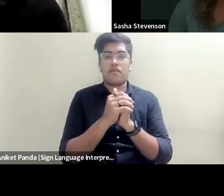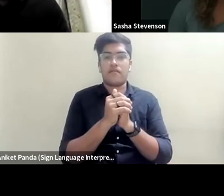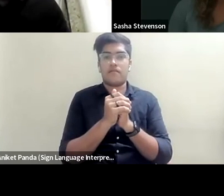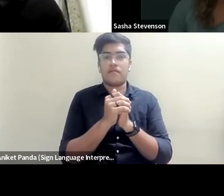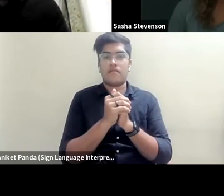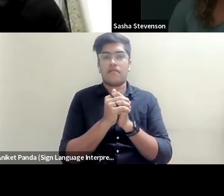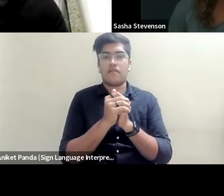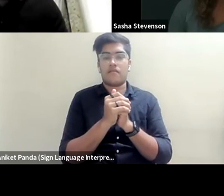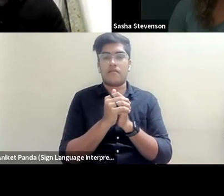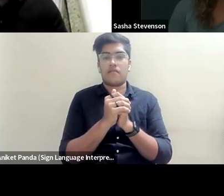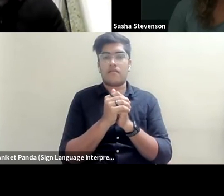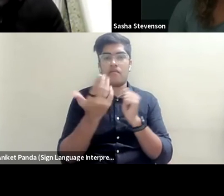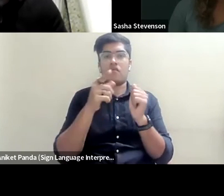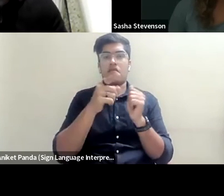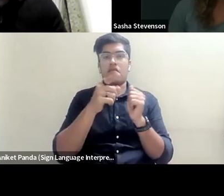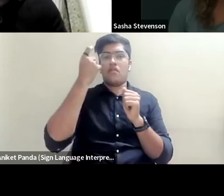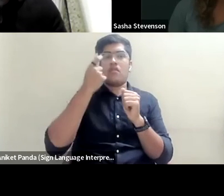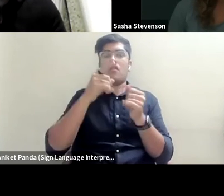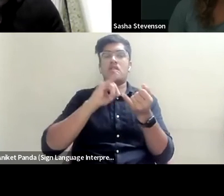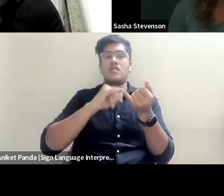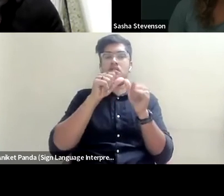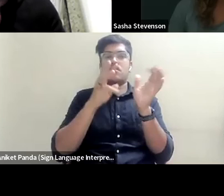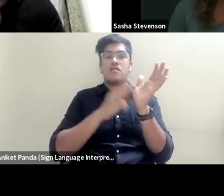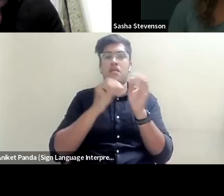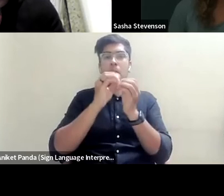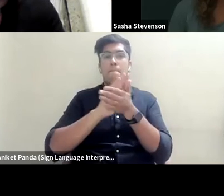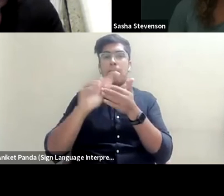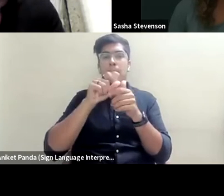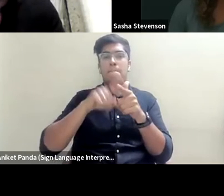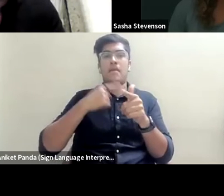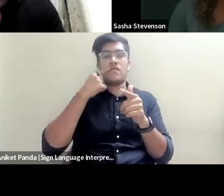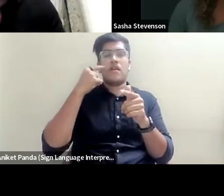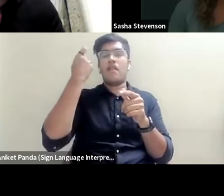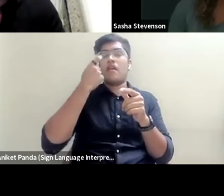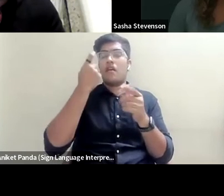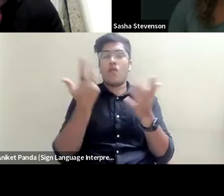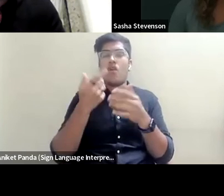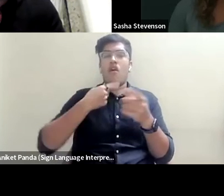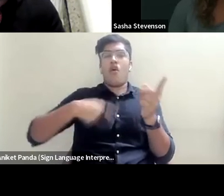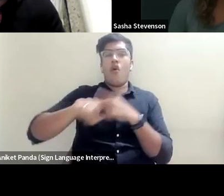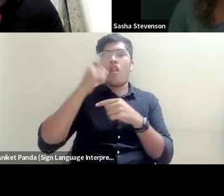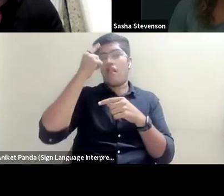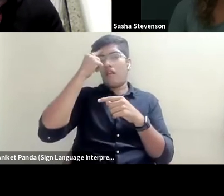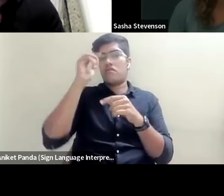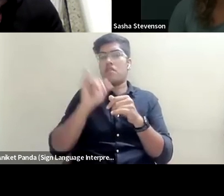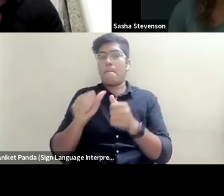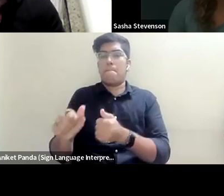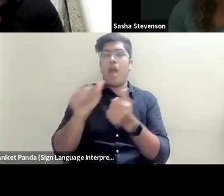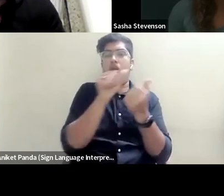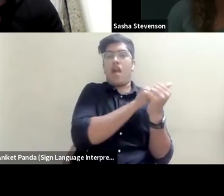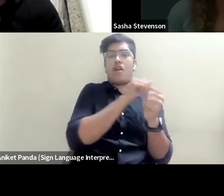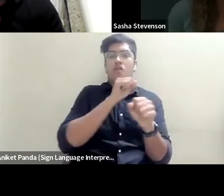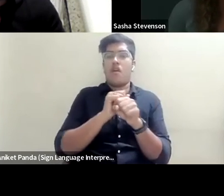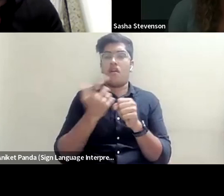So your thinking, Sambhaji's thinking, is that perhaps we are moving in a backward direction rather than going forward, and